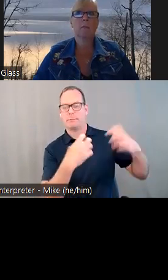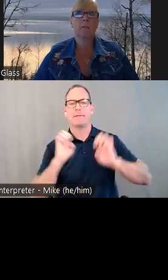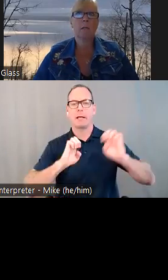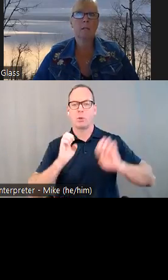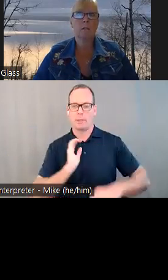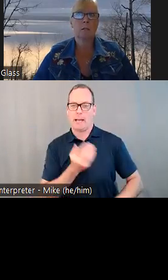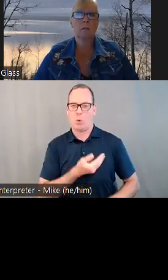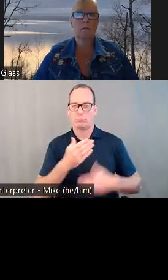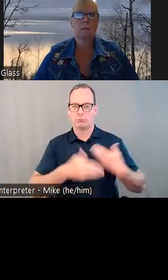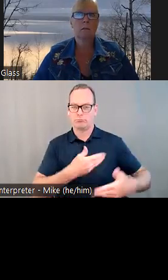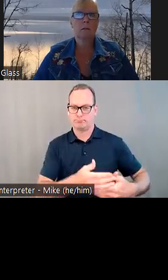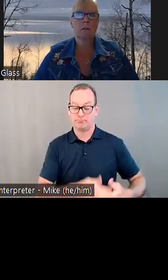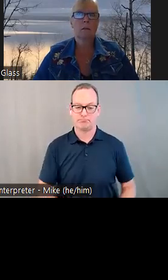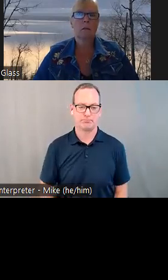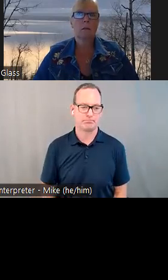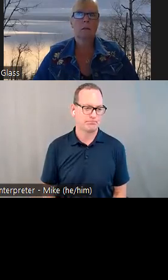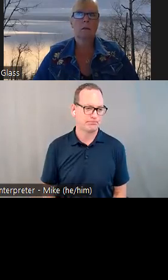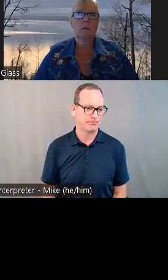The percentages